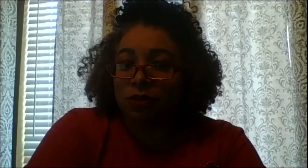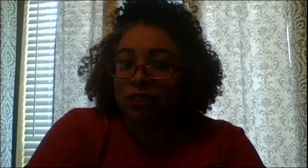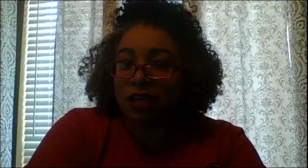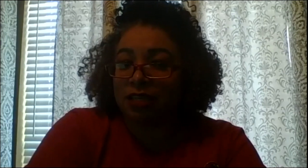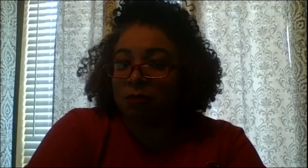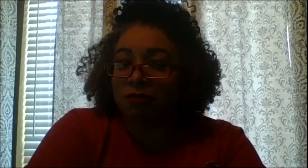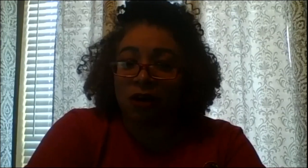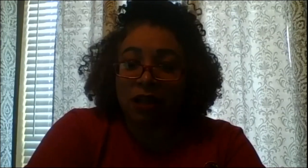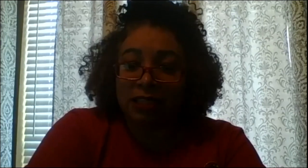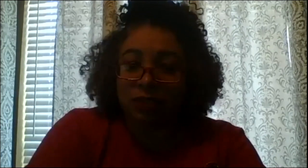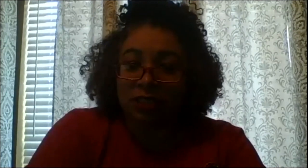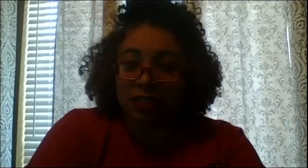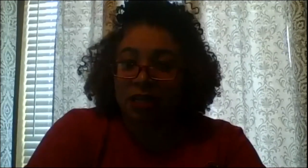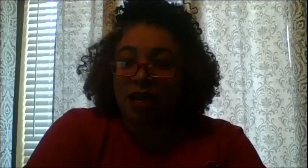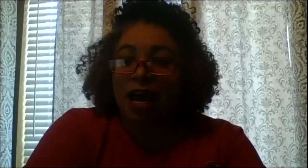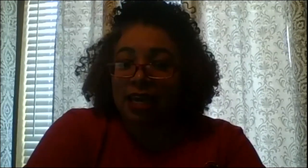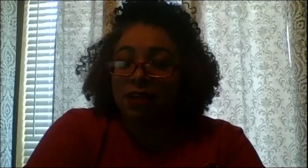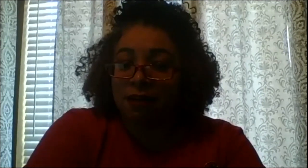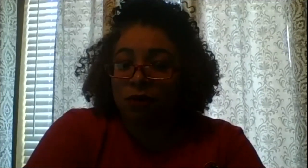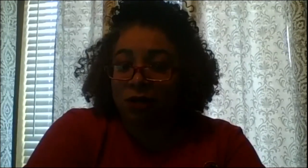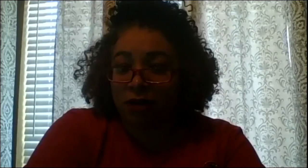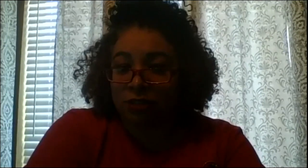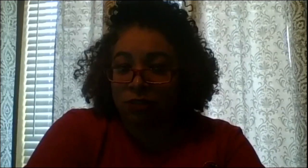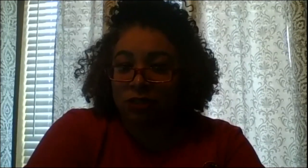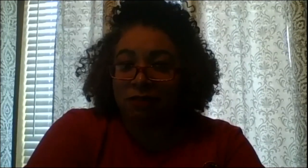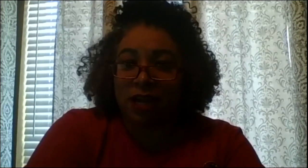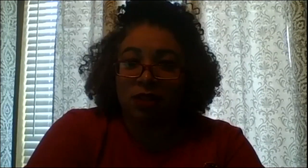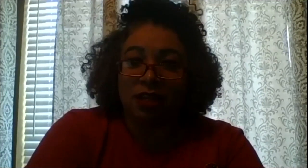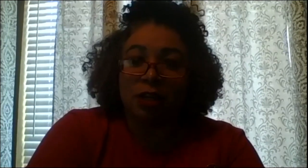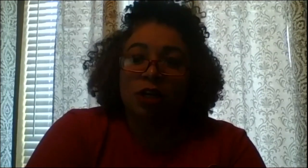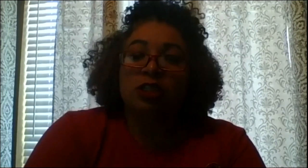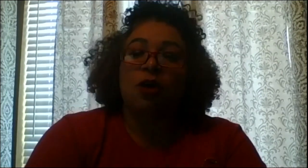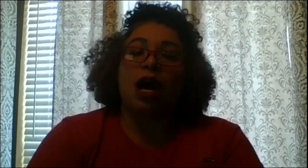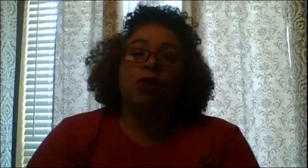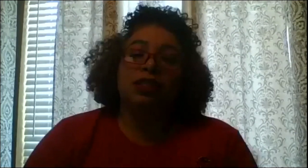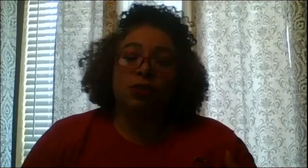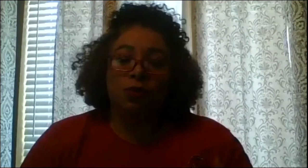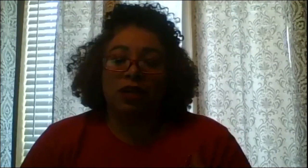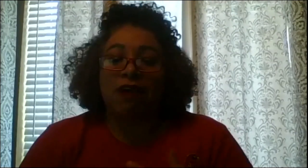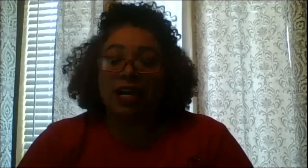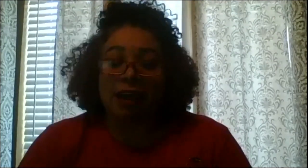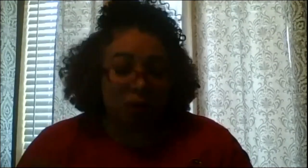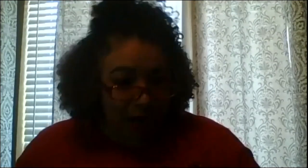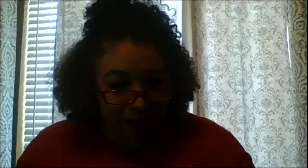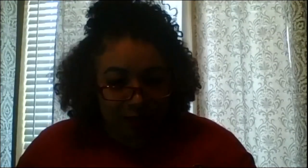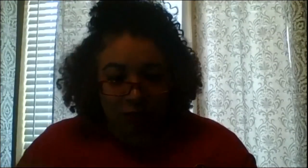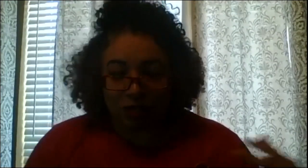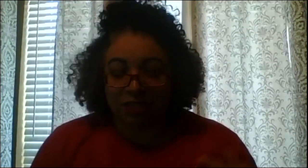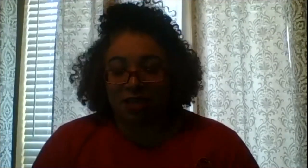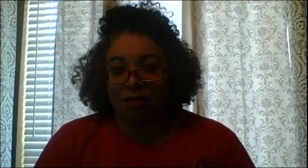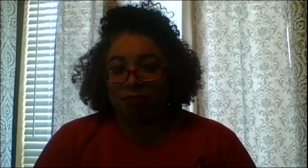other students, some of our online students, and I even get a few international students every now and then. So I wanted to invite